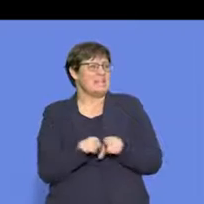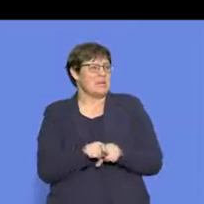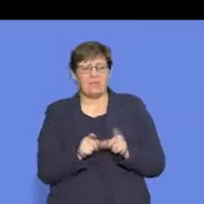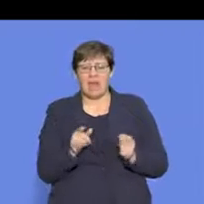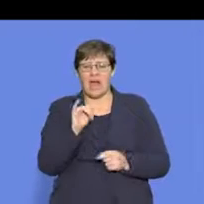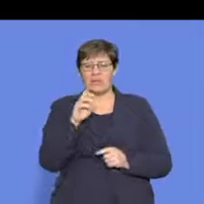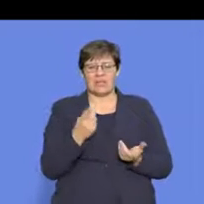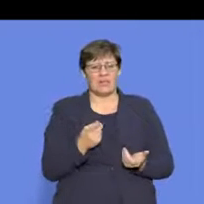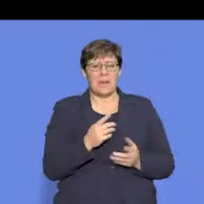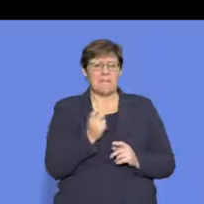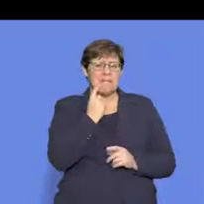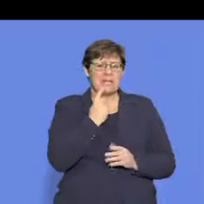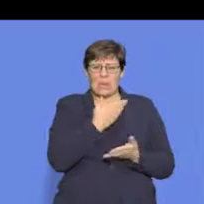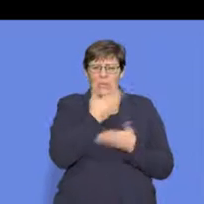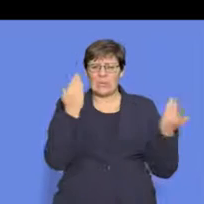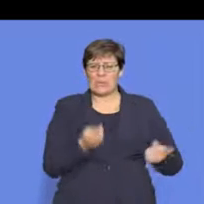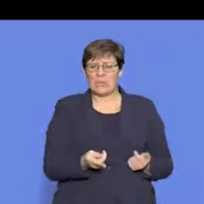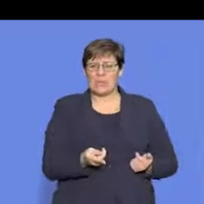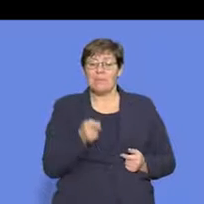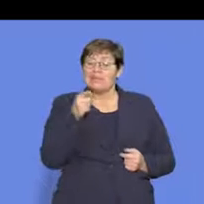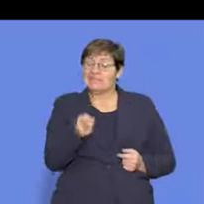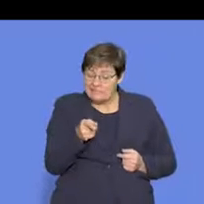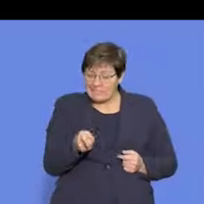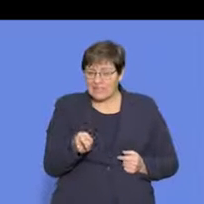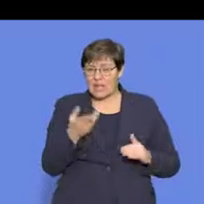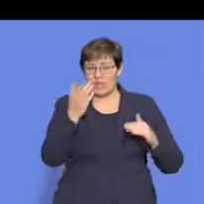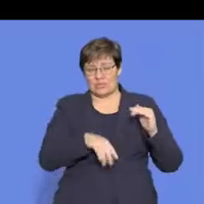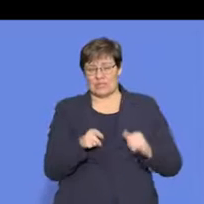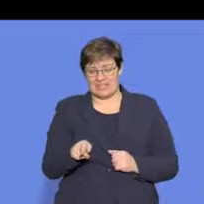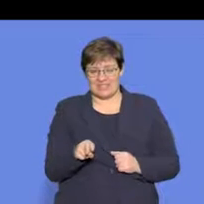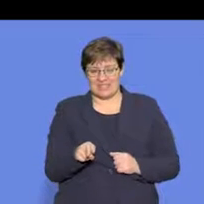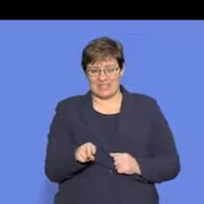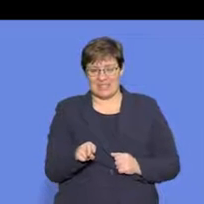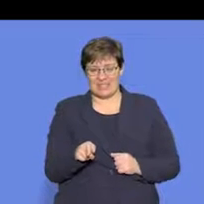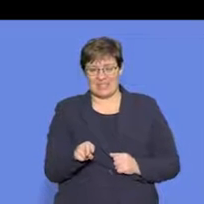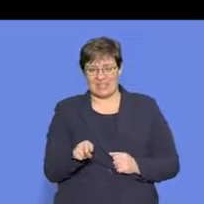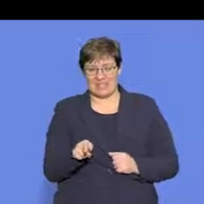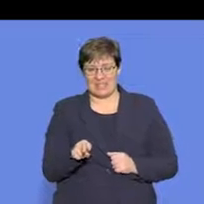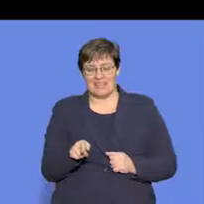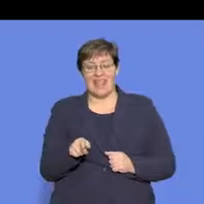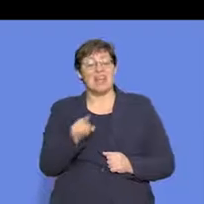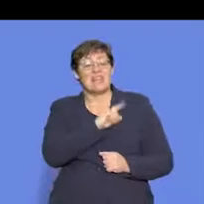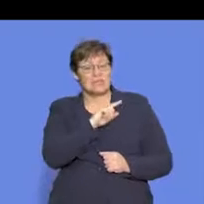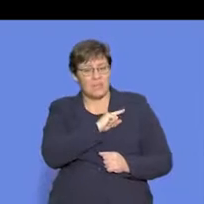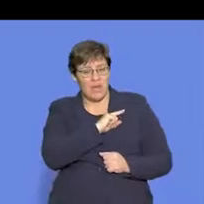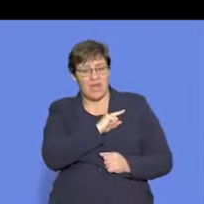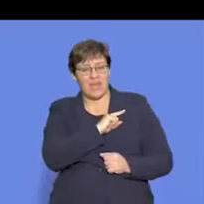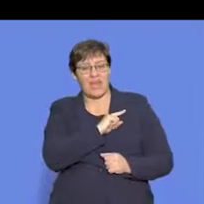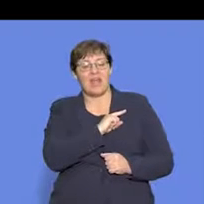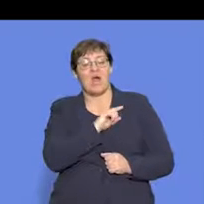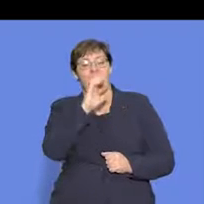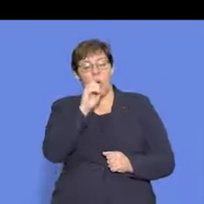done previously, because iodide ion is a non-metal, but it's the reducing agent, and it's therefore going